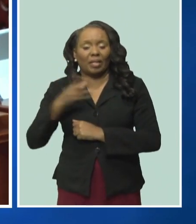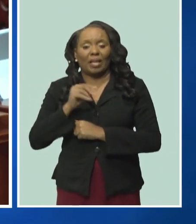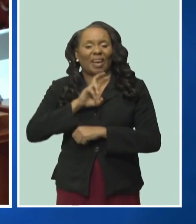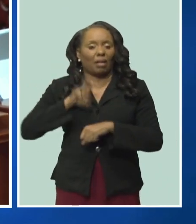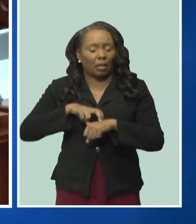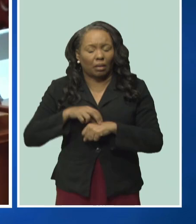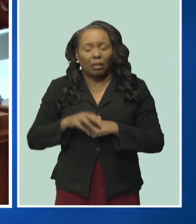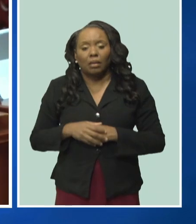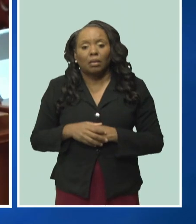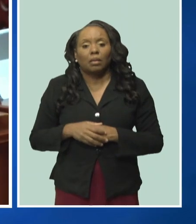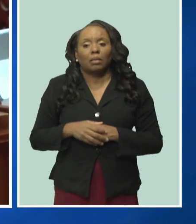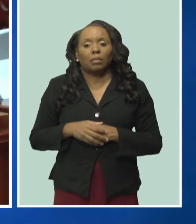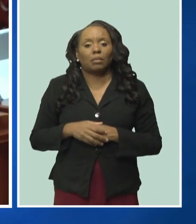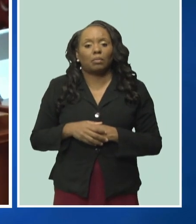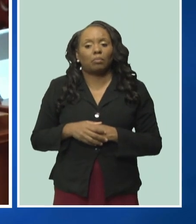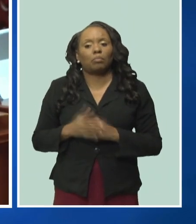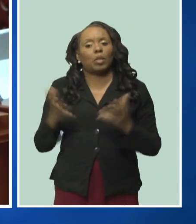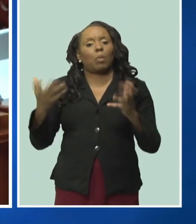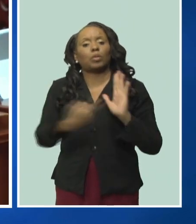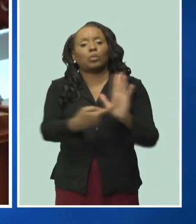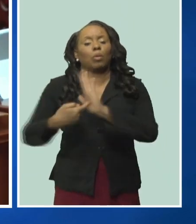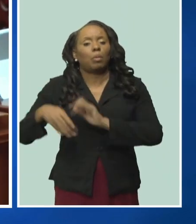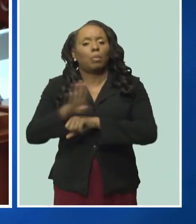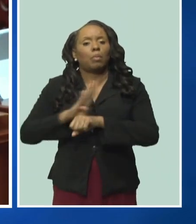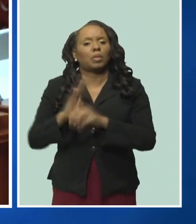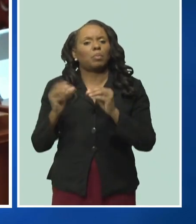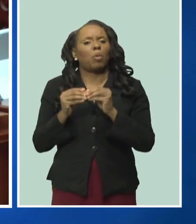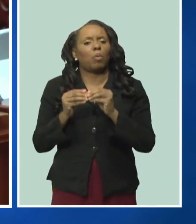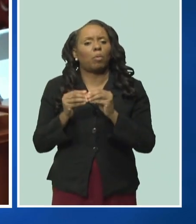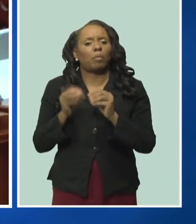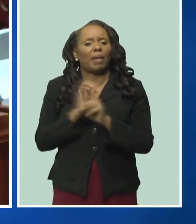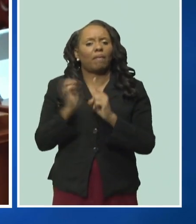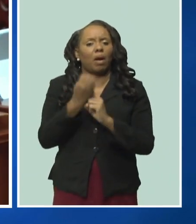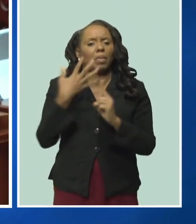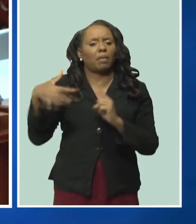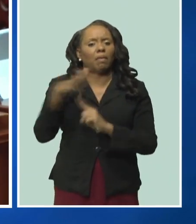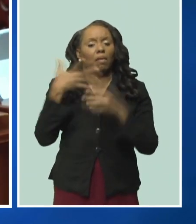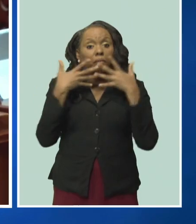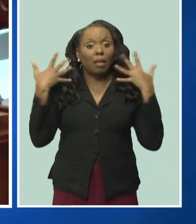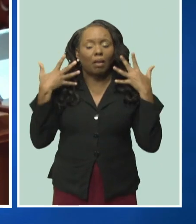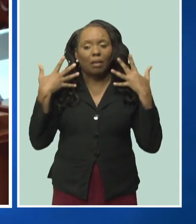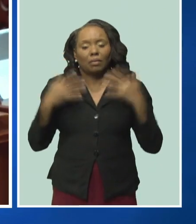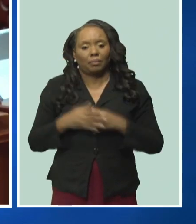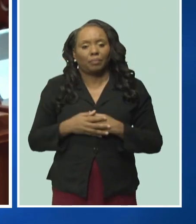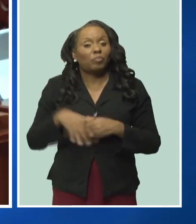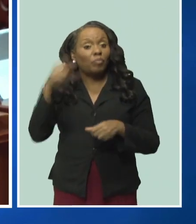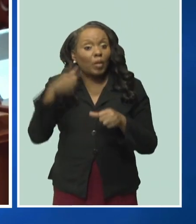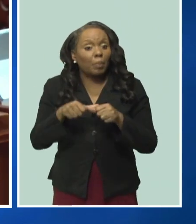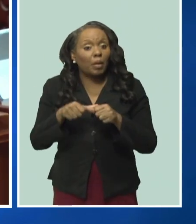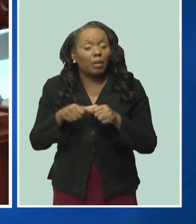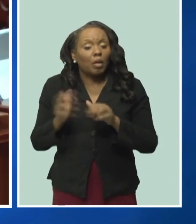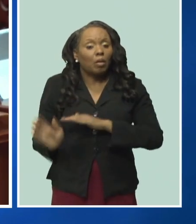the destination as an eco-friendly accommodation. Of course, we will leverage World Cup in June to encourage